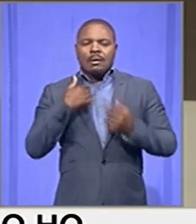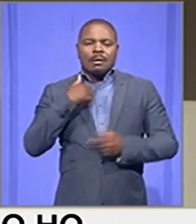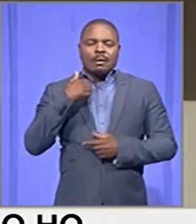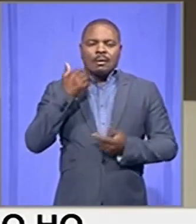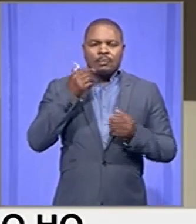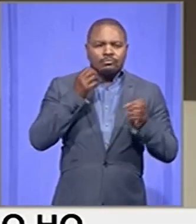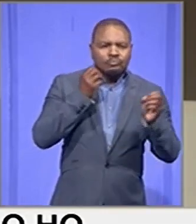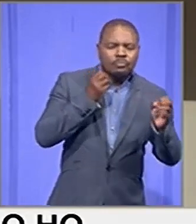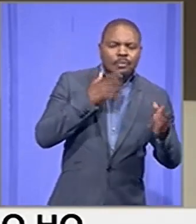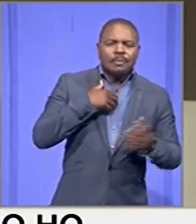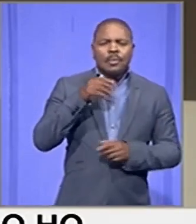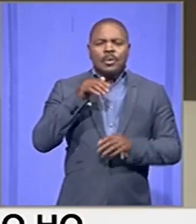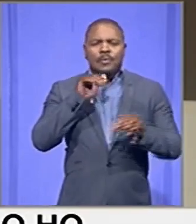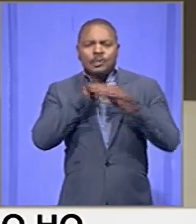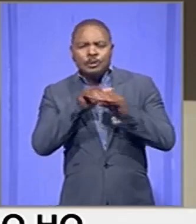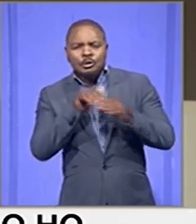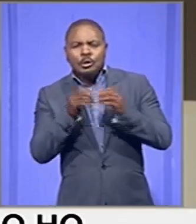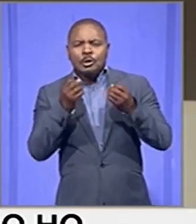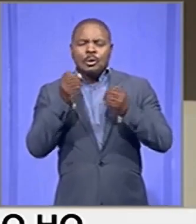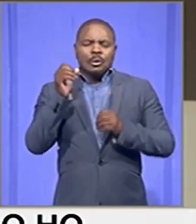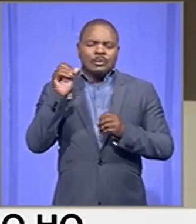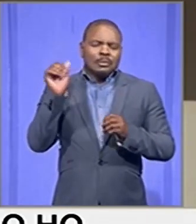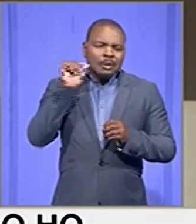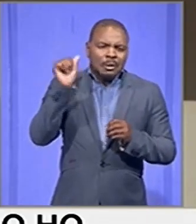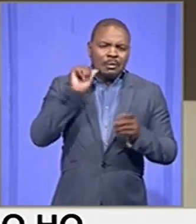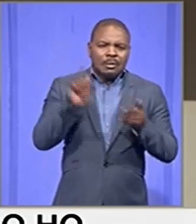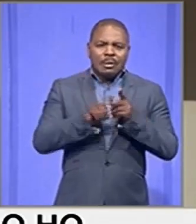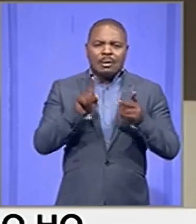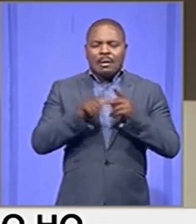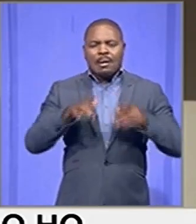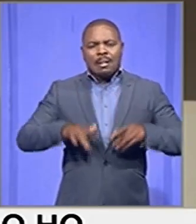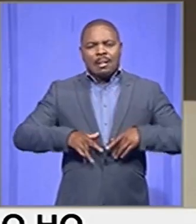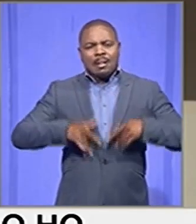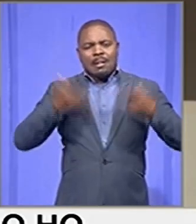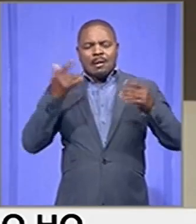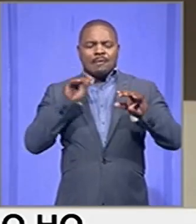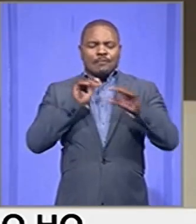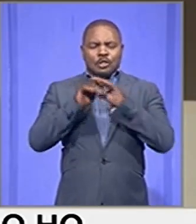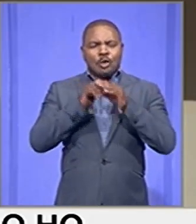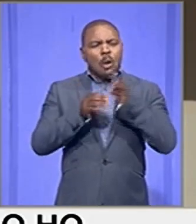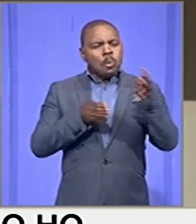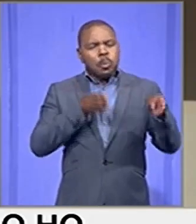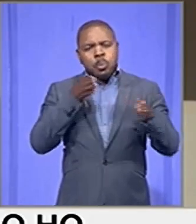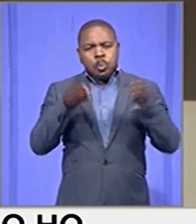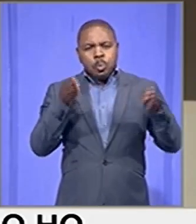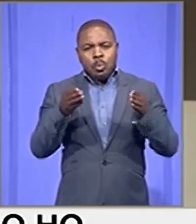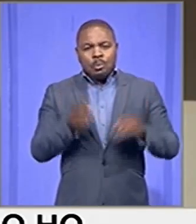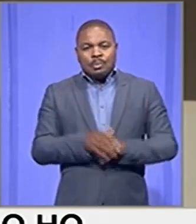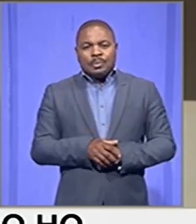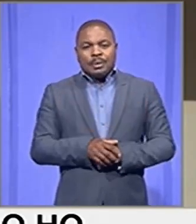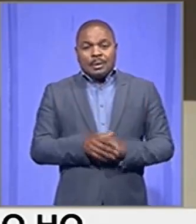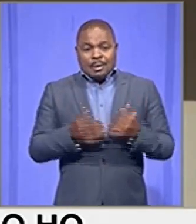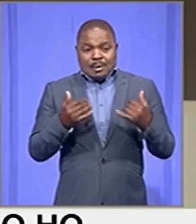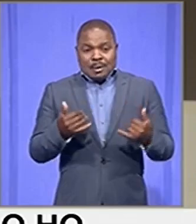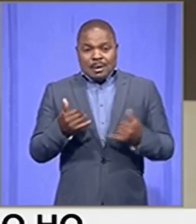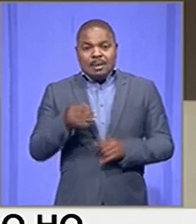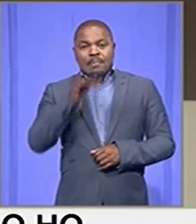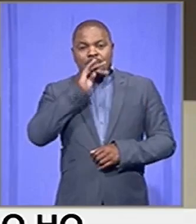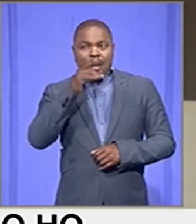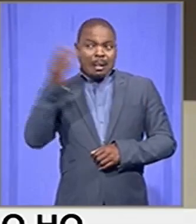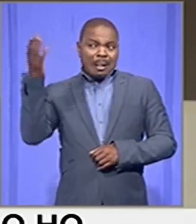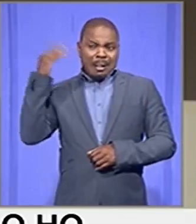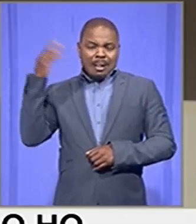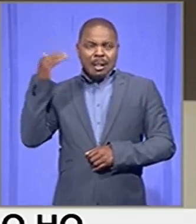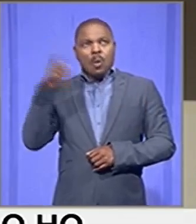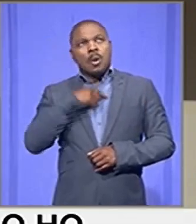elements. So we've already got, our hugely popular live streams videos, The new element, and it's not that we've not been